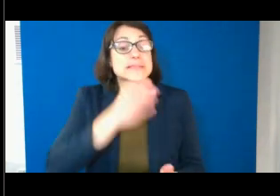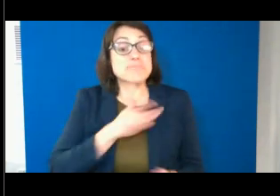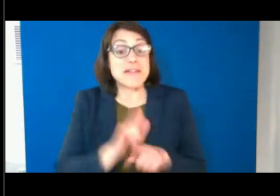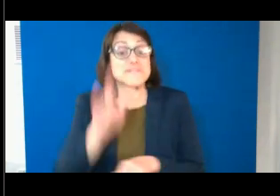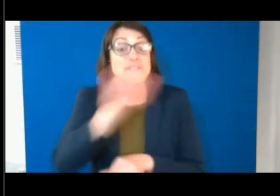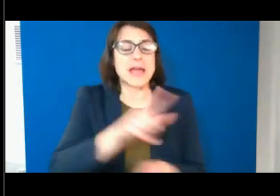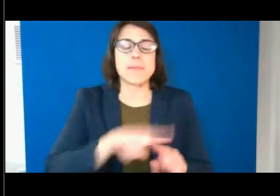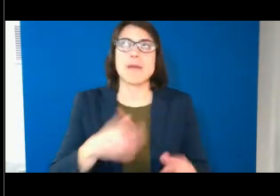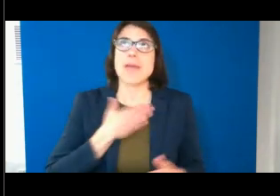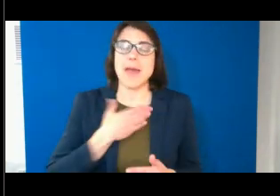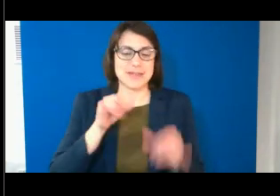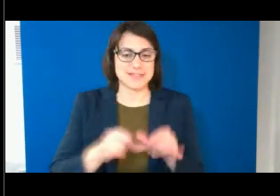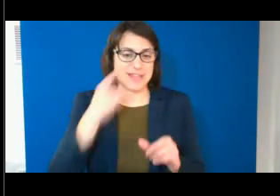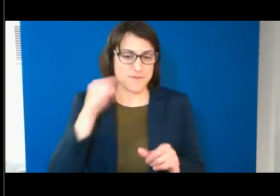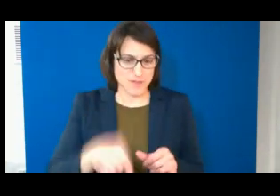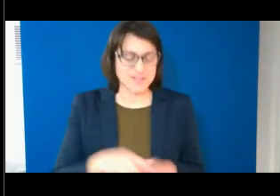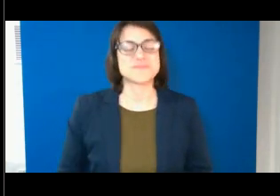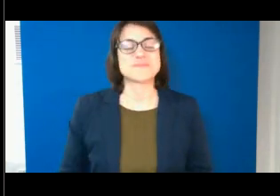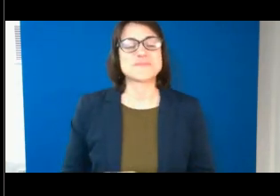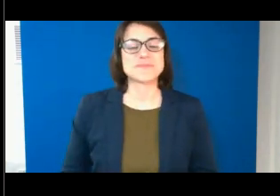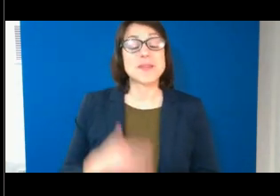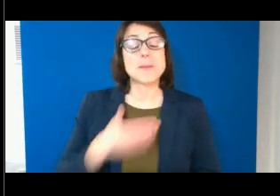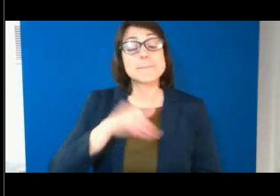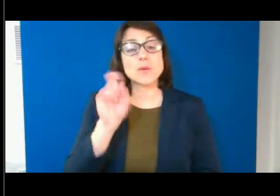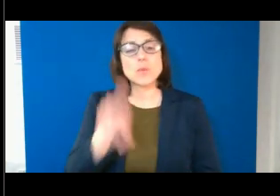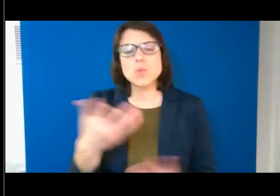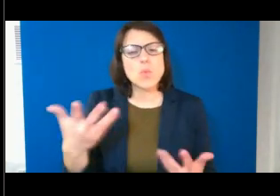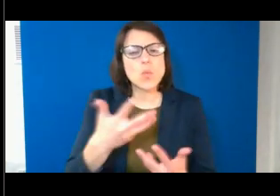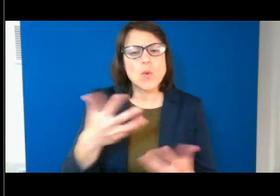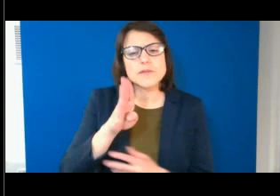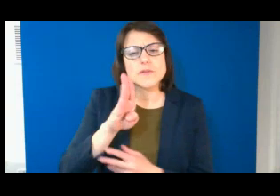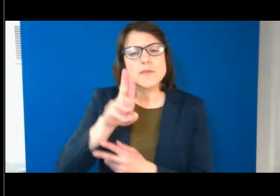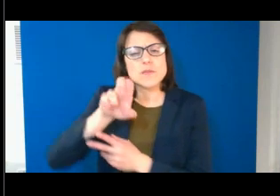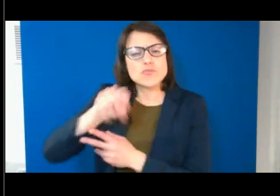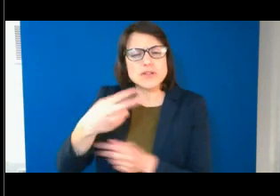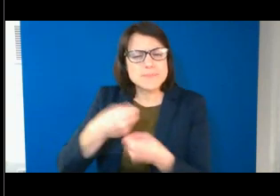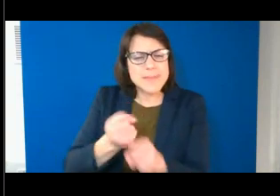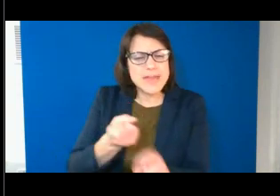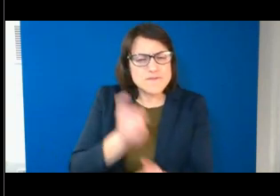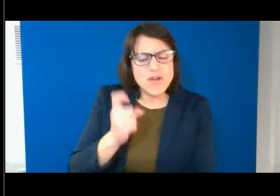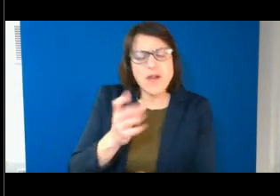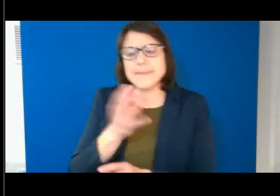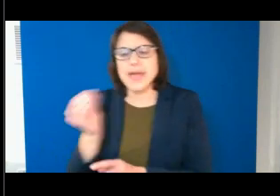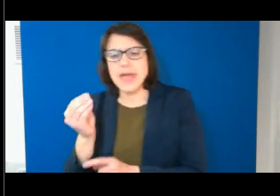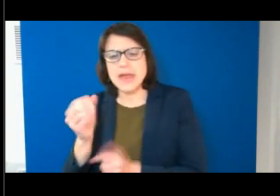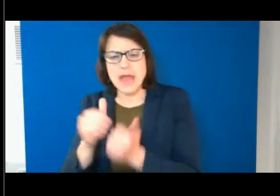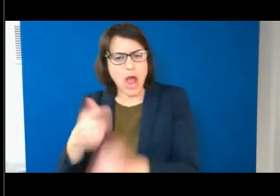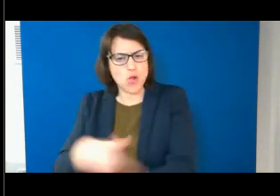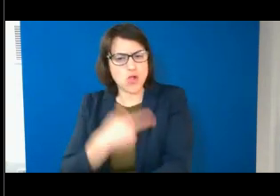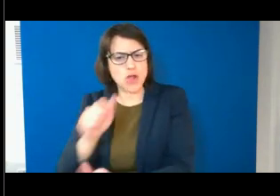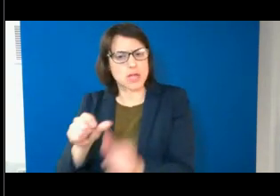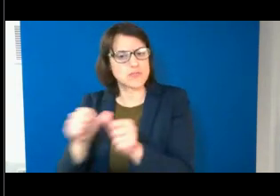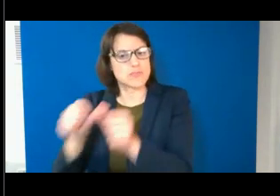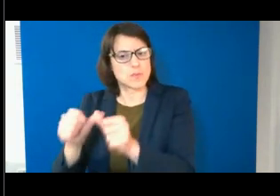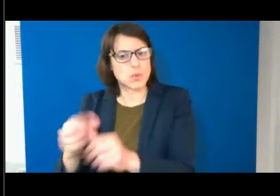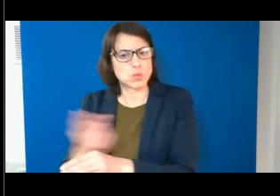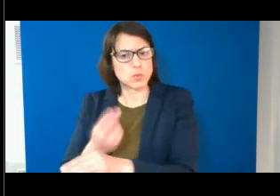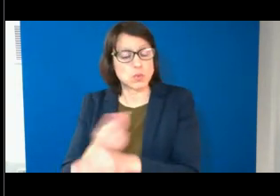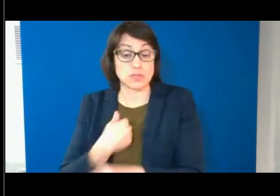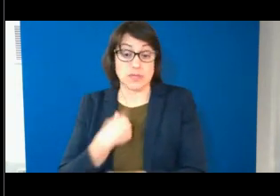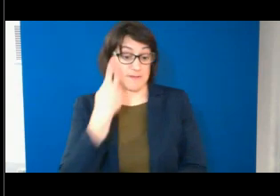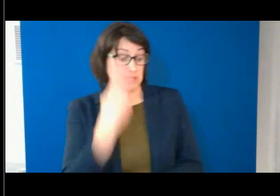Okay. So my question is, what's that brush made out of, and how long can you use it? Because I'm seeing, are you using